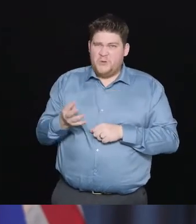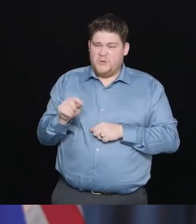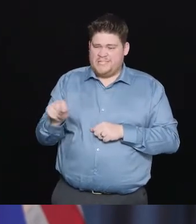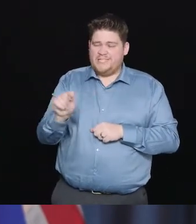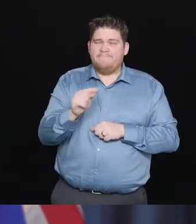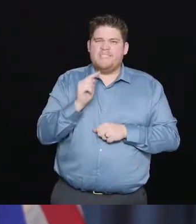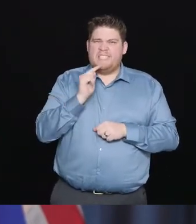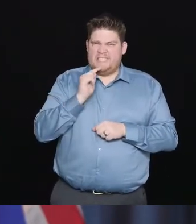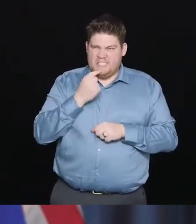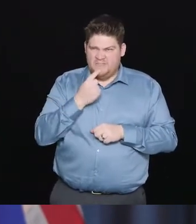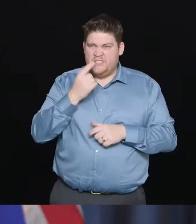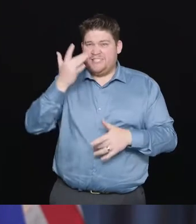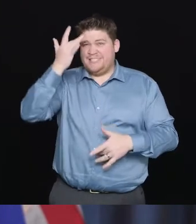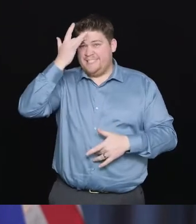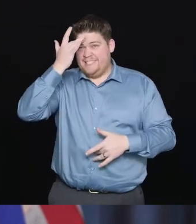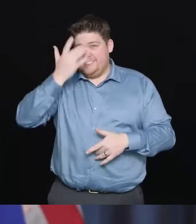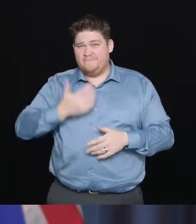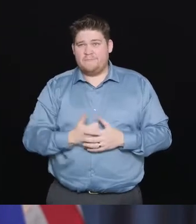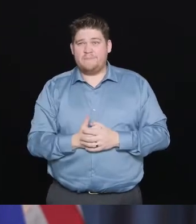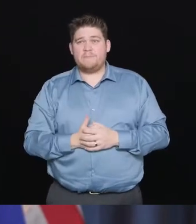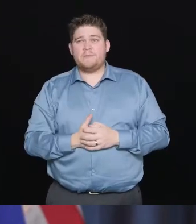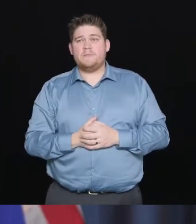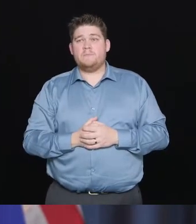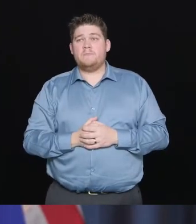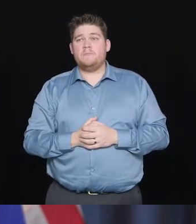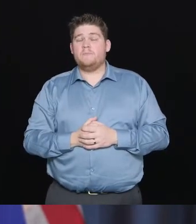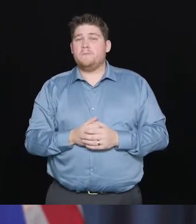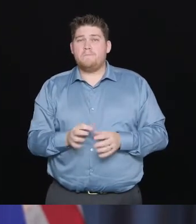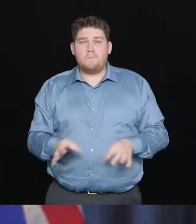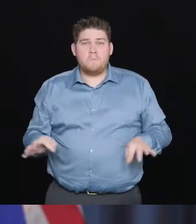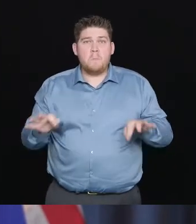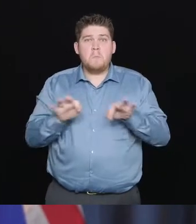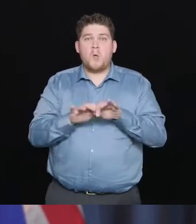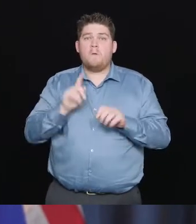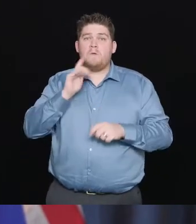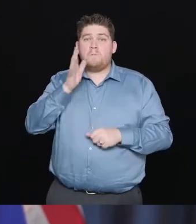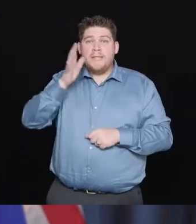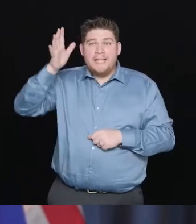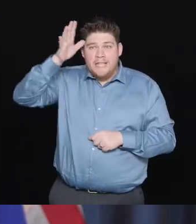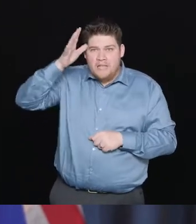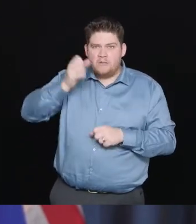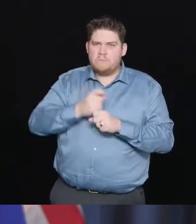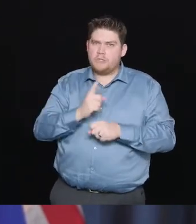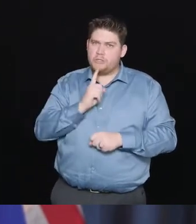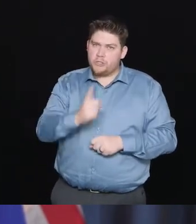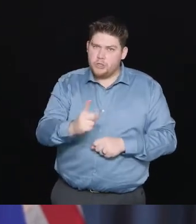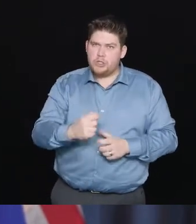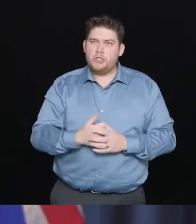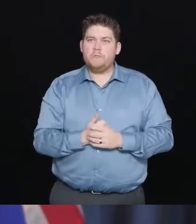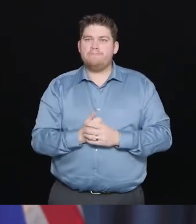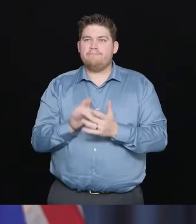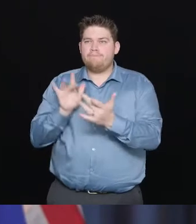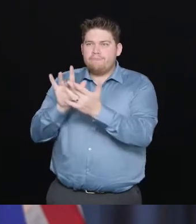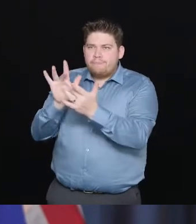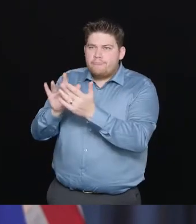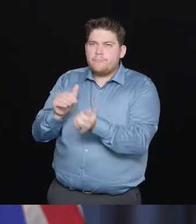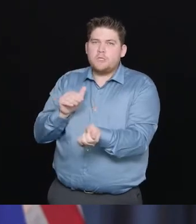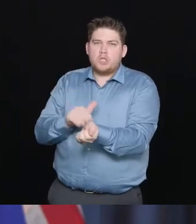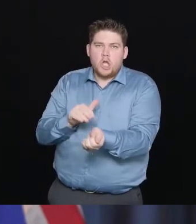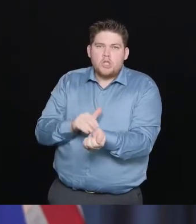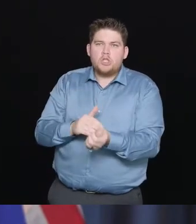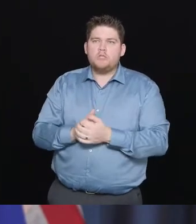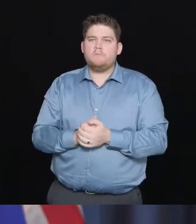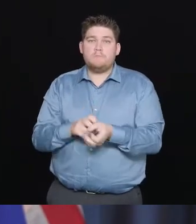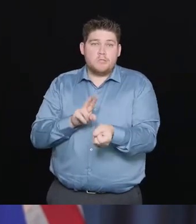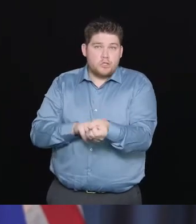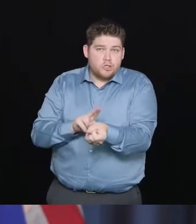and ask about the issues, particularly if you have had contact with somebody or have been in